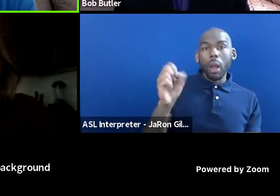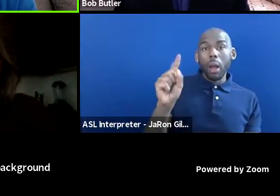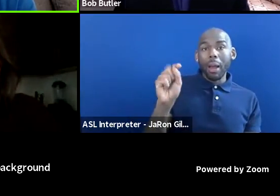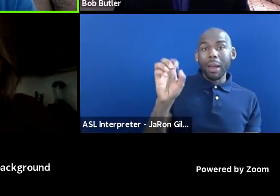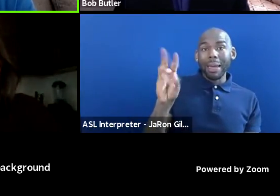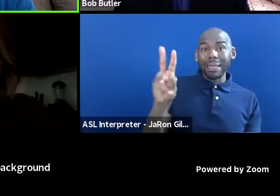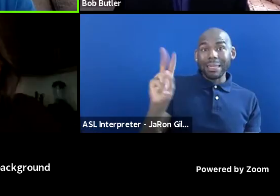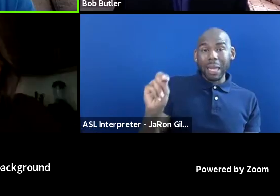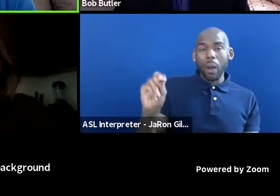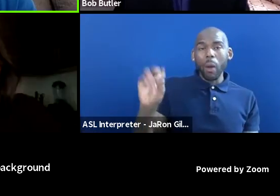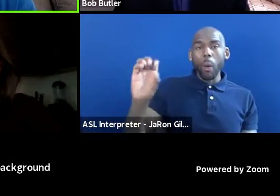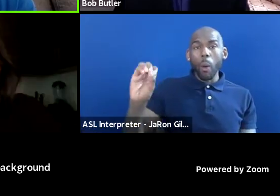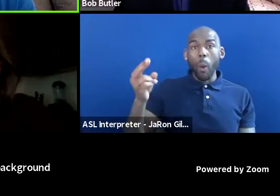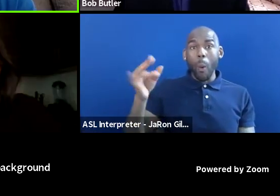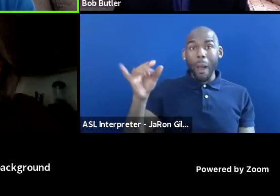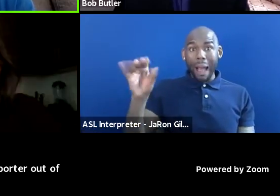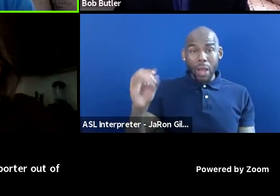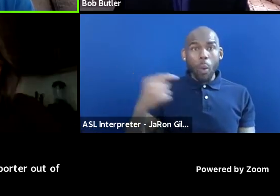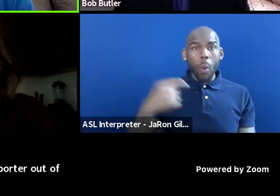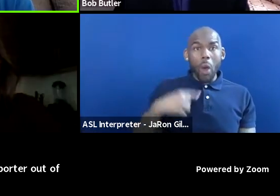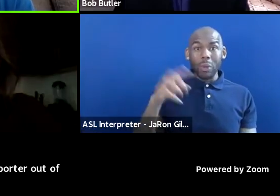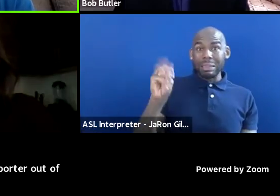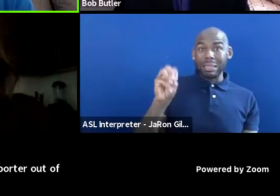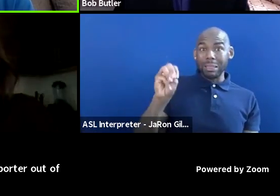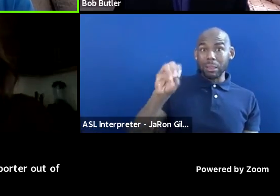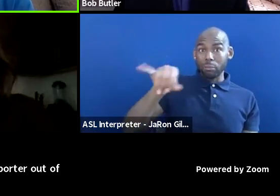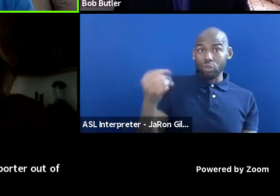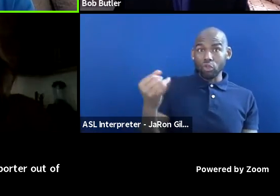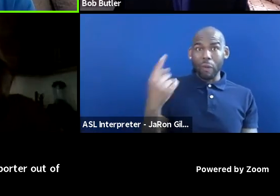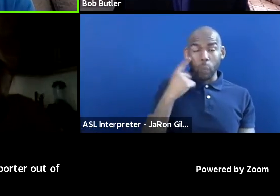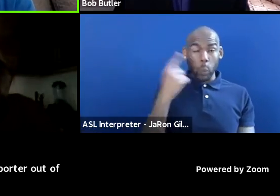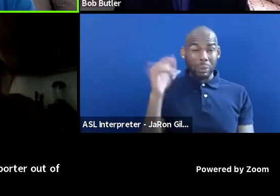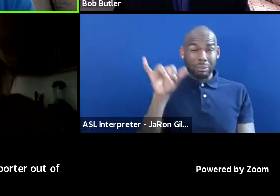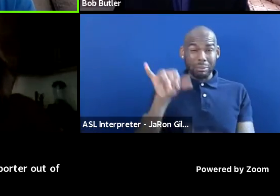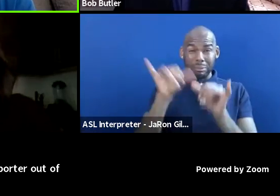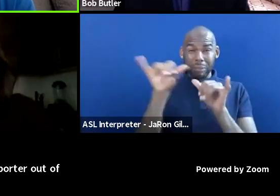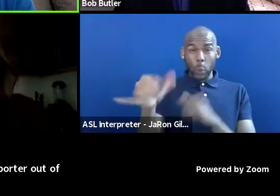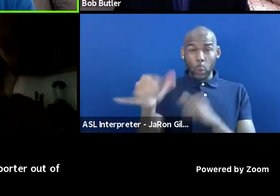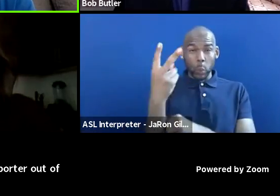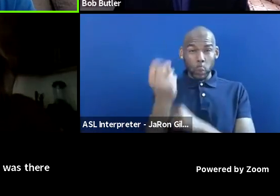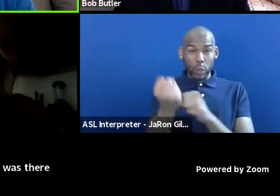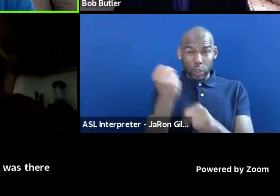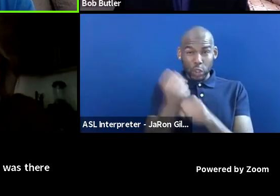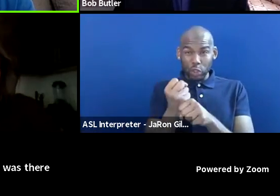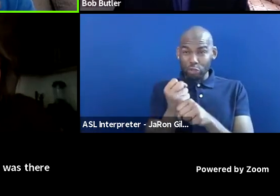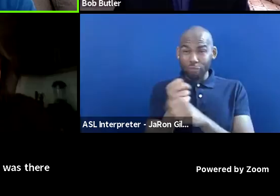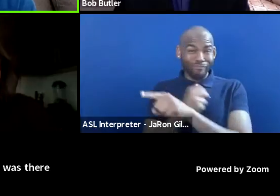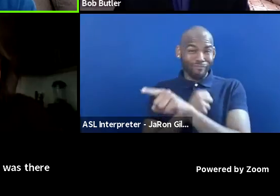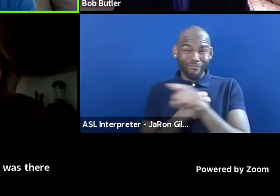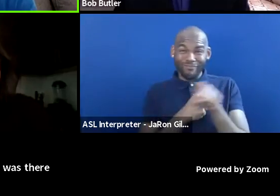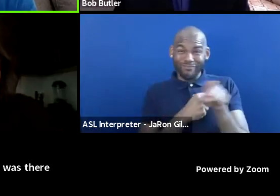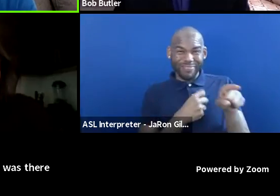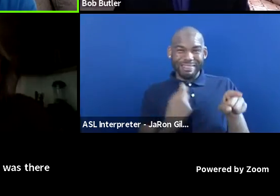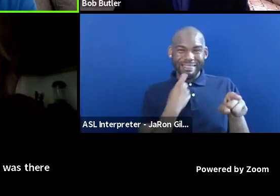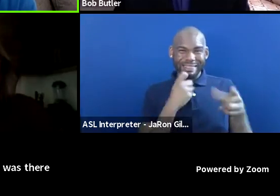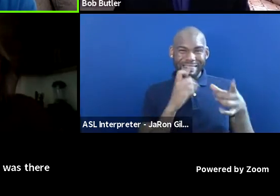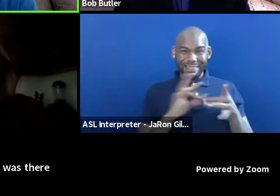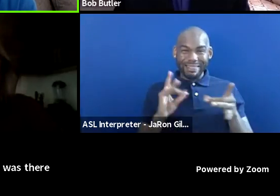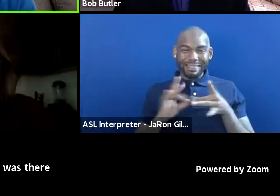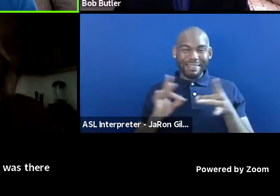an MMJ for 2 years. And so Justine and Nina and Ashley all talked about